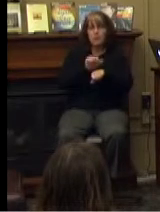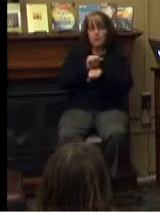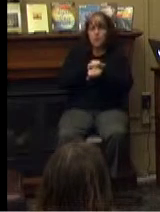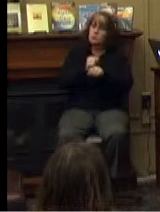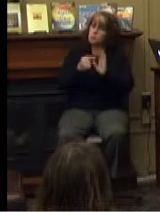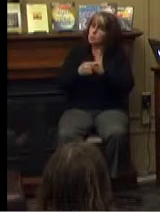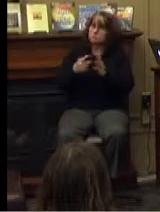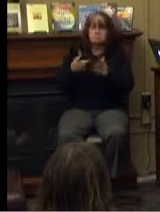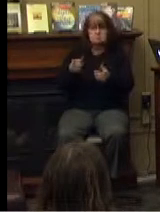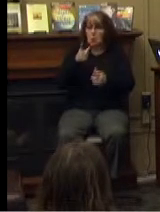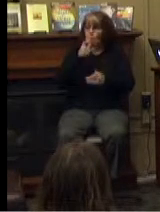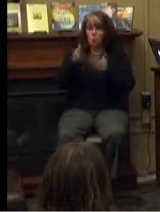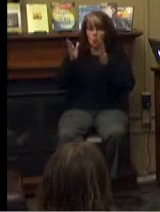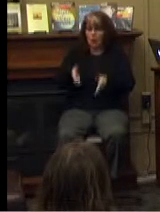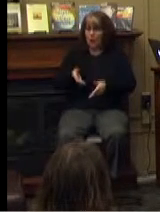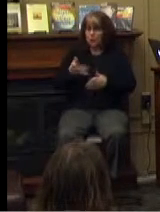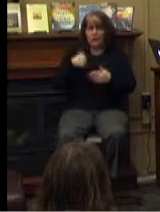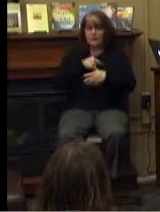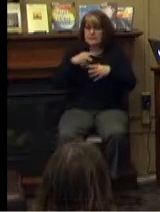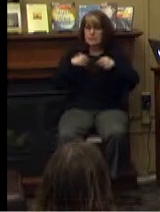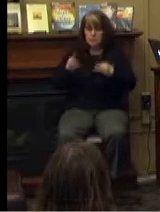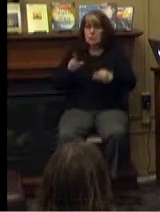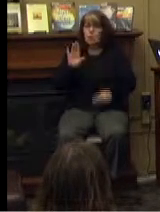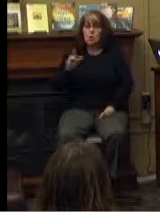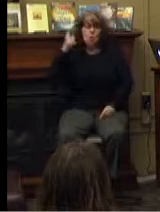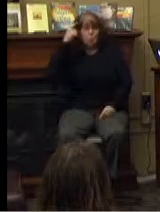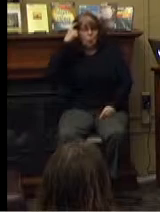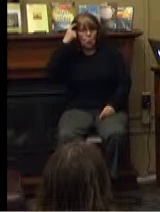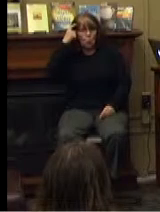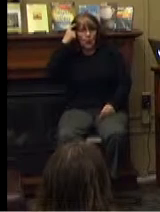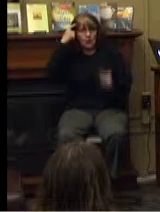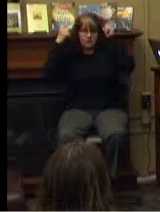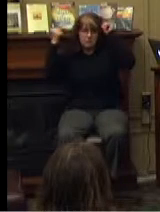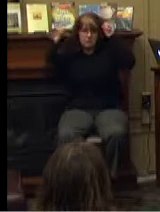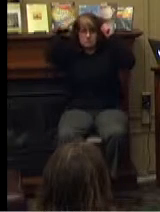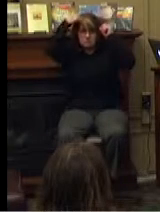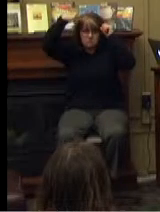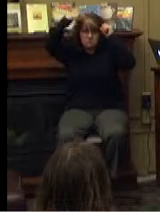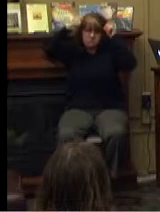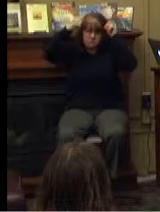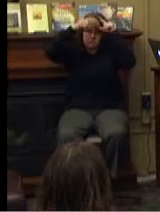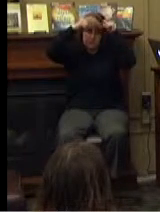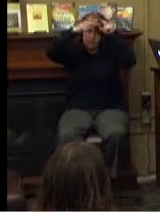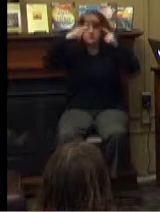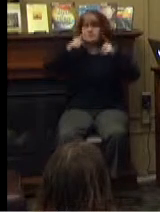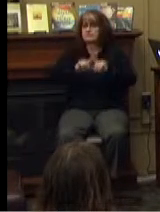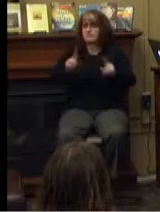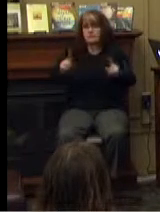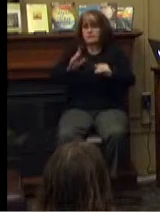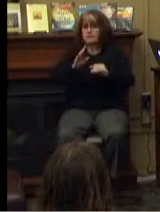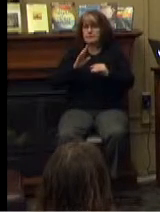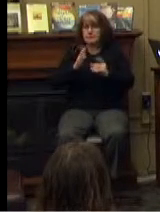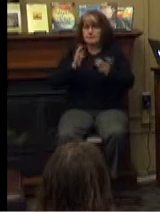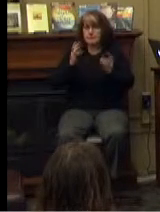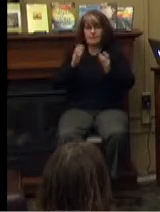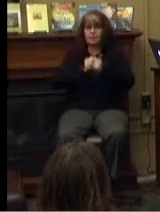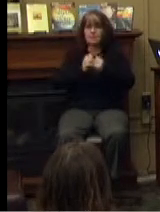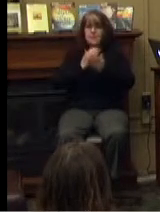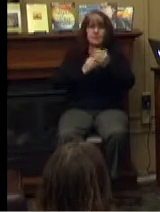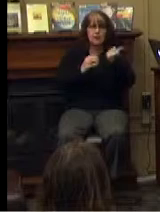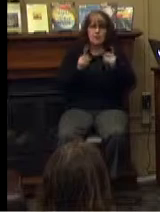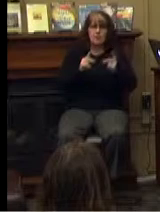accept you who you are. And your brain is just wired differently. Information goes through differently. There's so many different things. And so